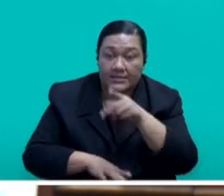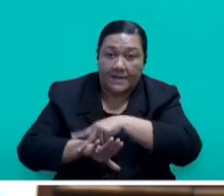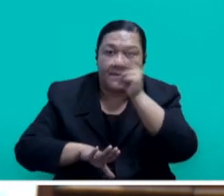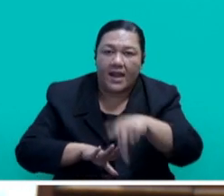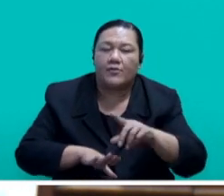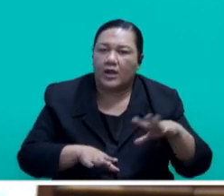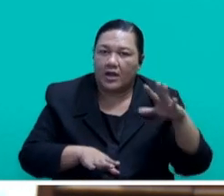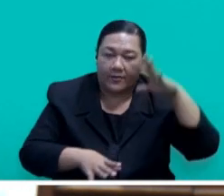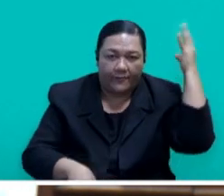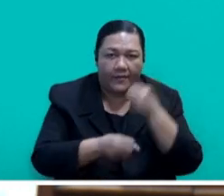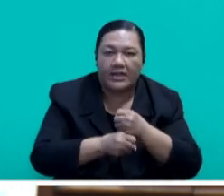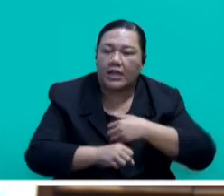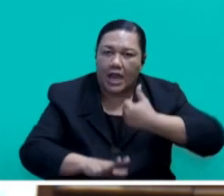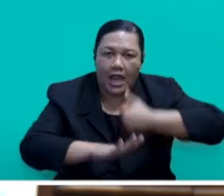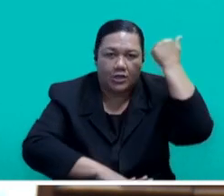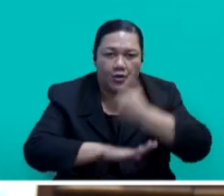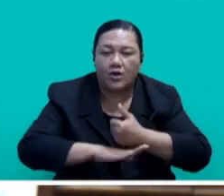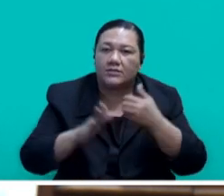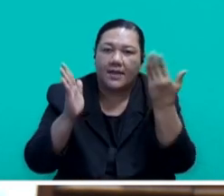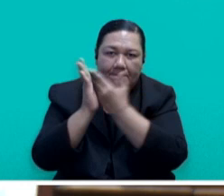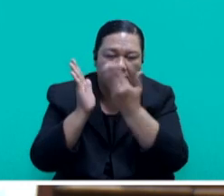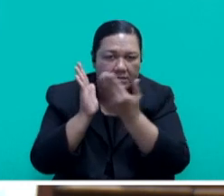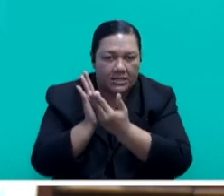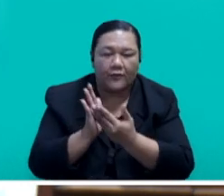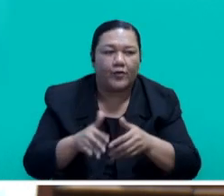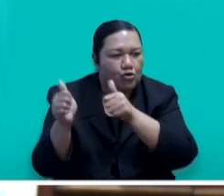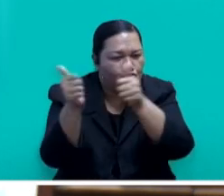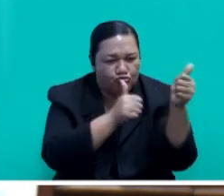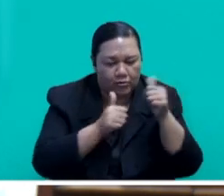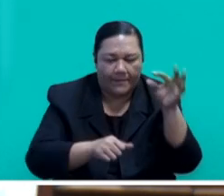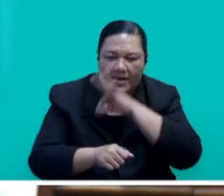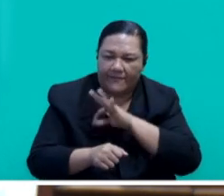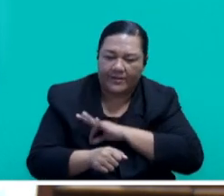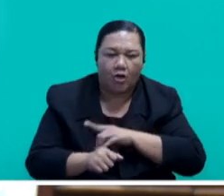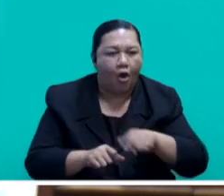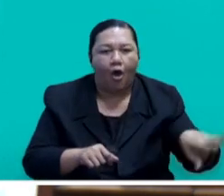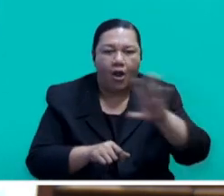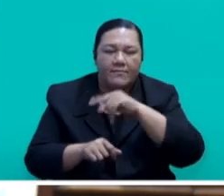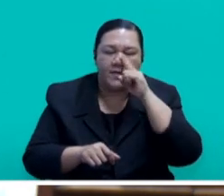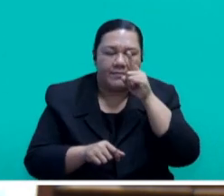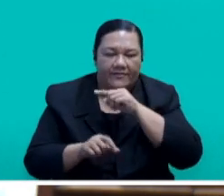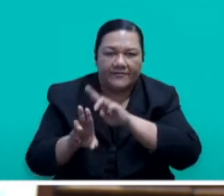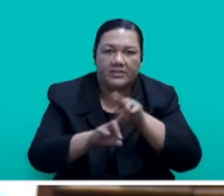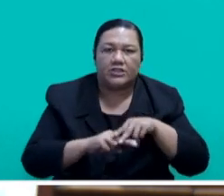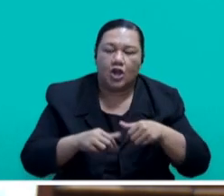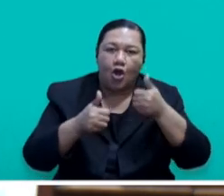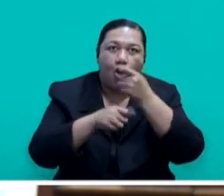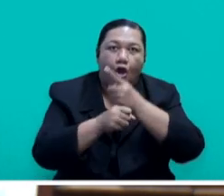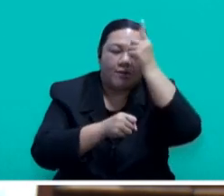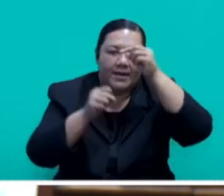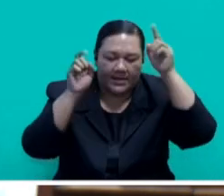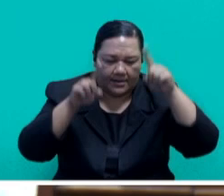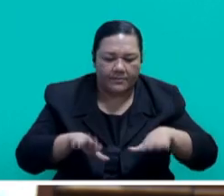will finally endorse this budget for the good of the people of Fiji. God bless us, God bless Fiji, and